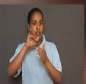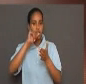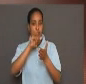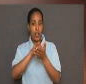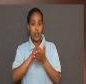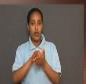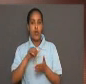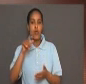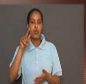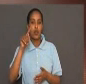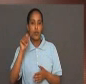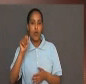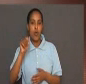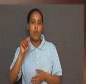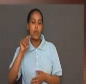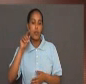most thermoplastics.